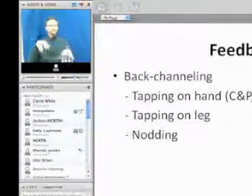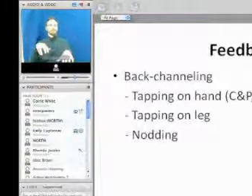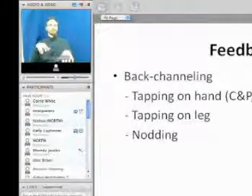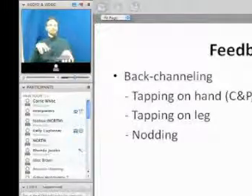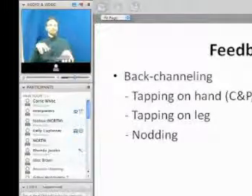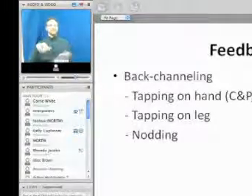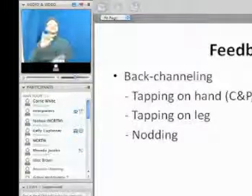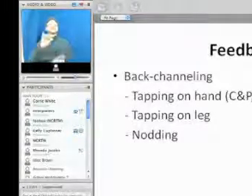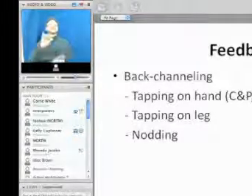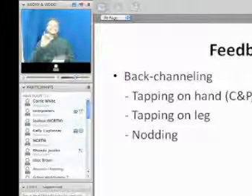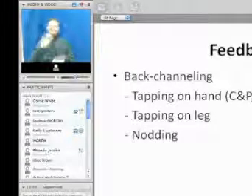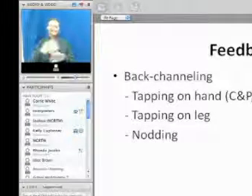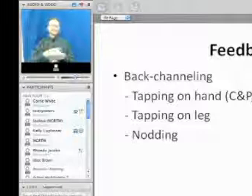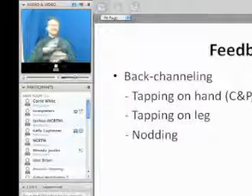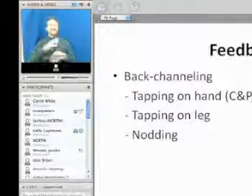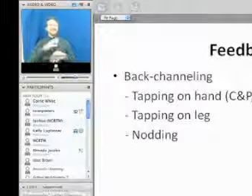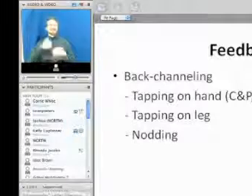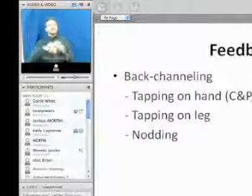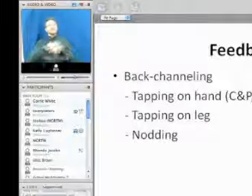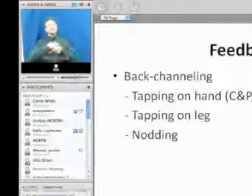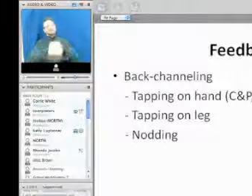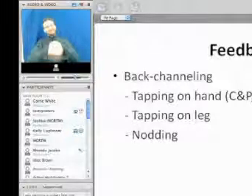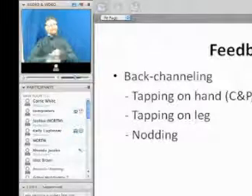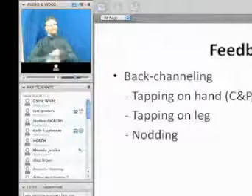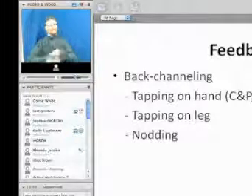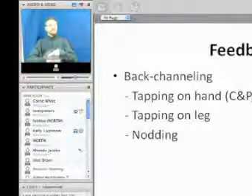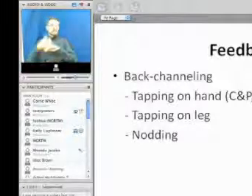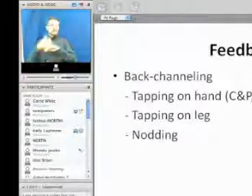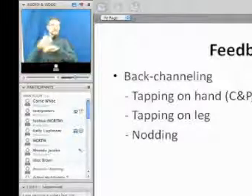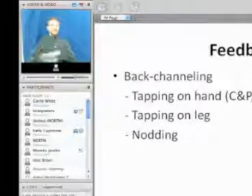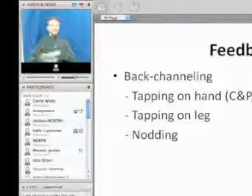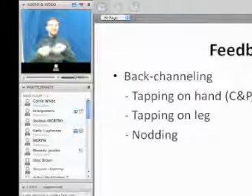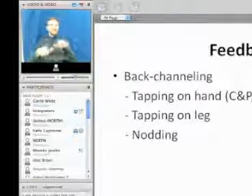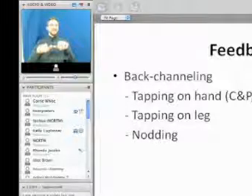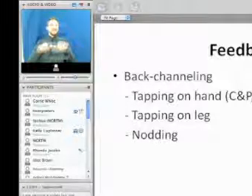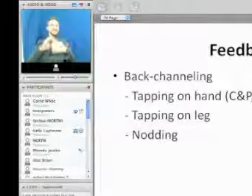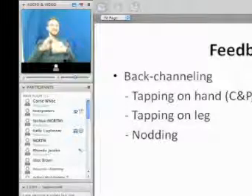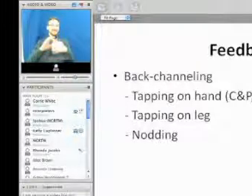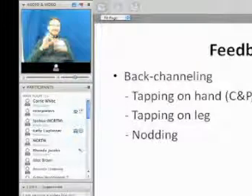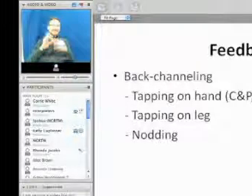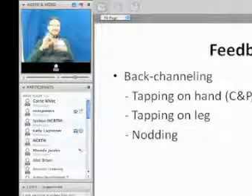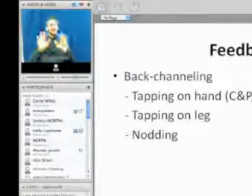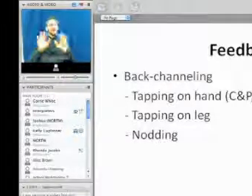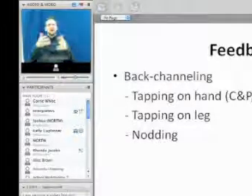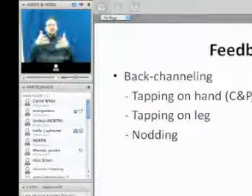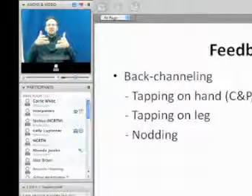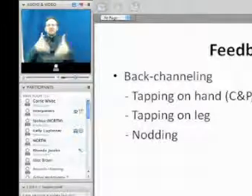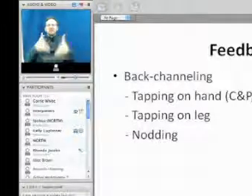Okay, I won't force you. We just have a couple of minutes left here.